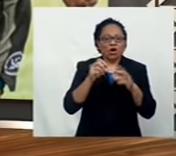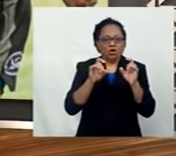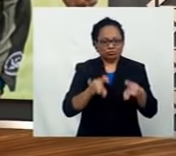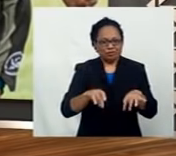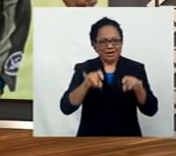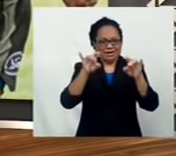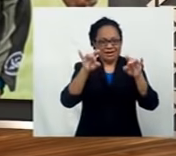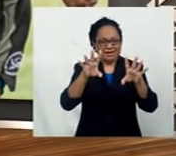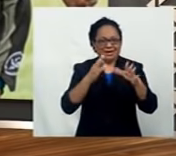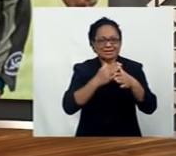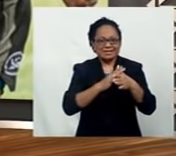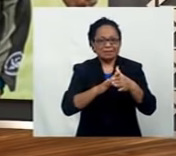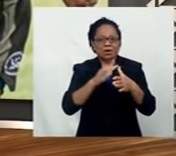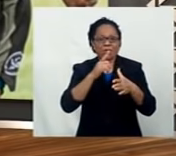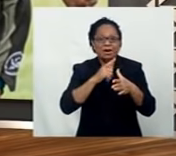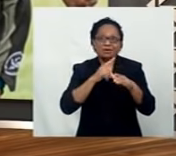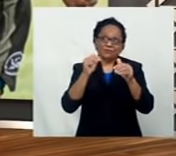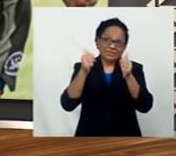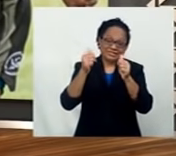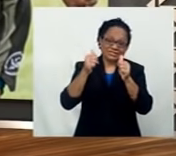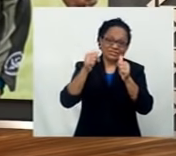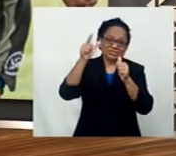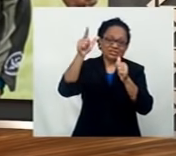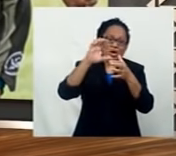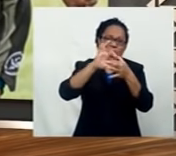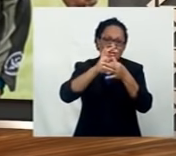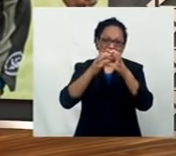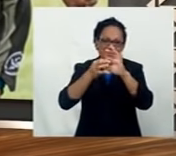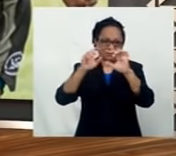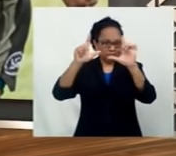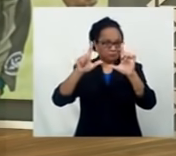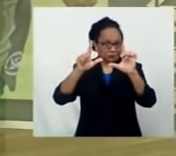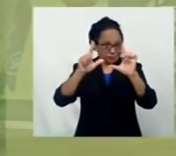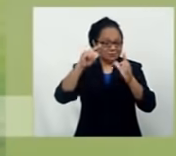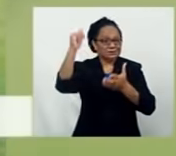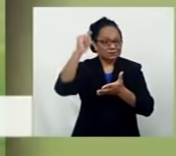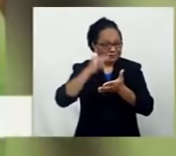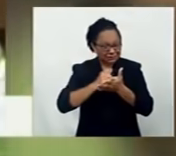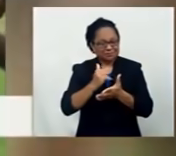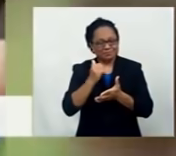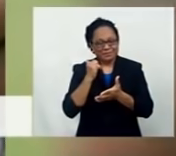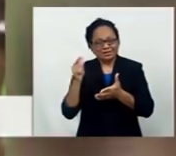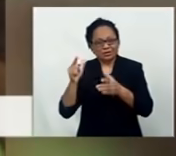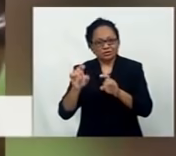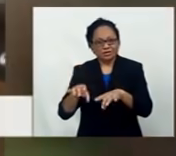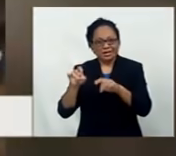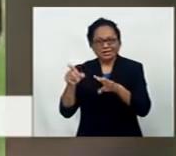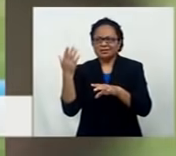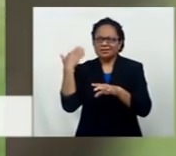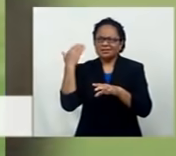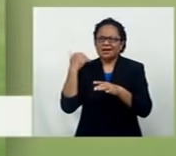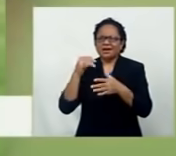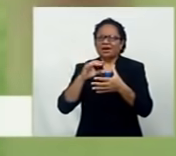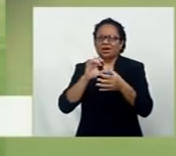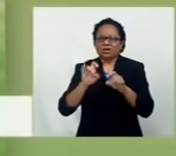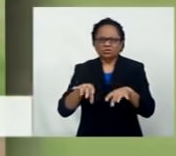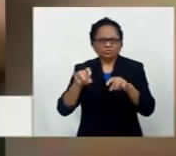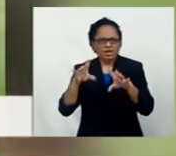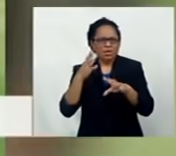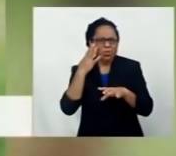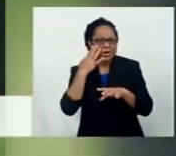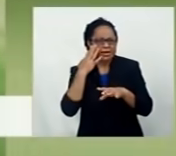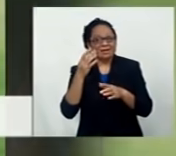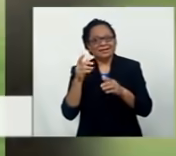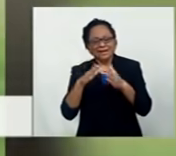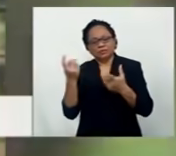return from his Olympic outing in Tokyo, Japan. Kerevi, who last played for the Wallabies in 2019, has joined camp